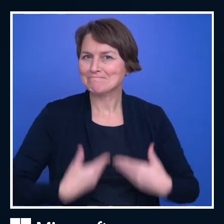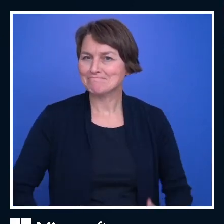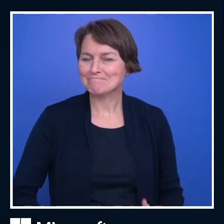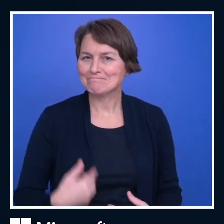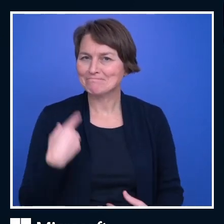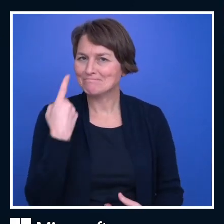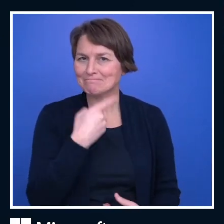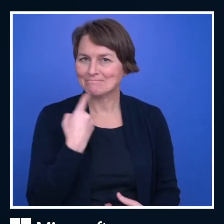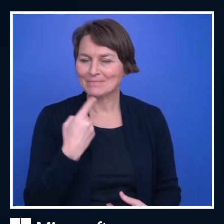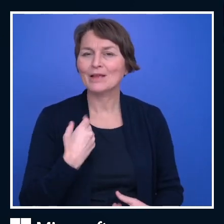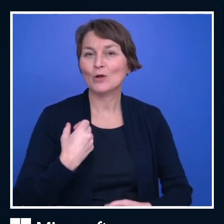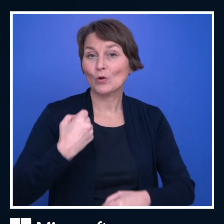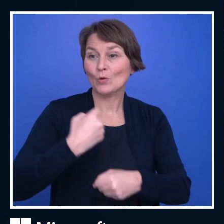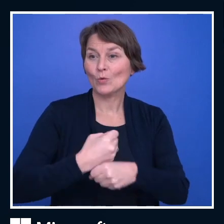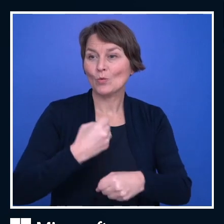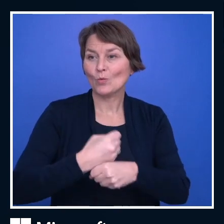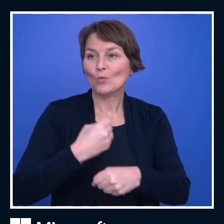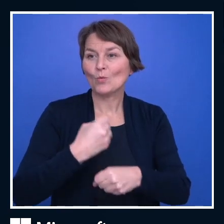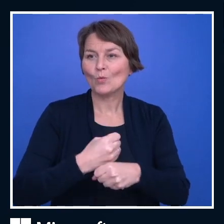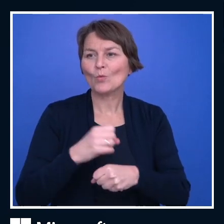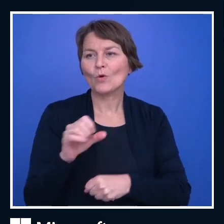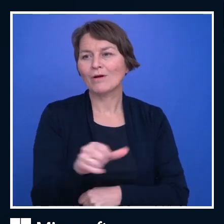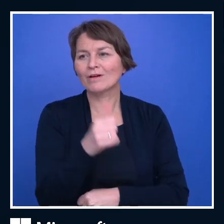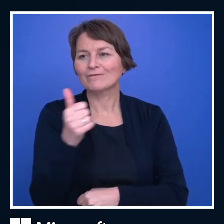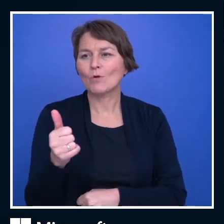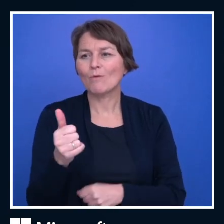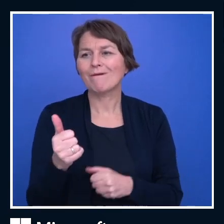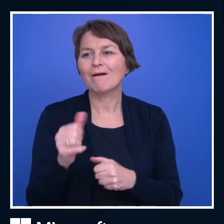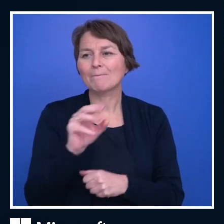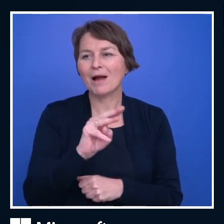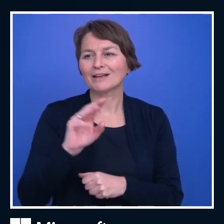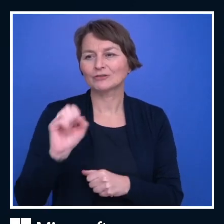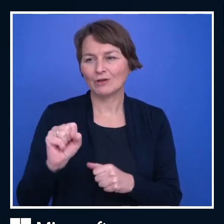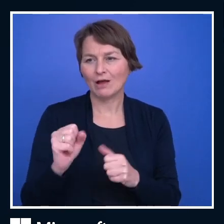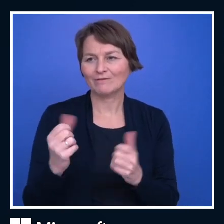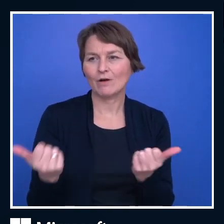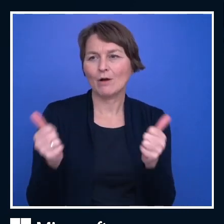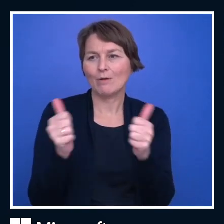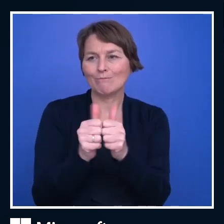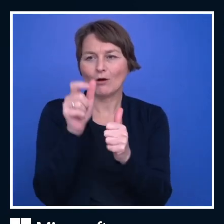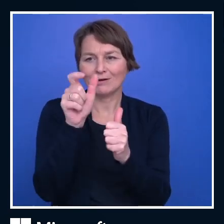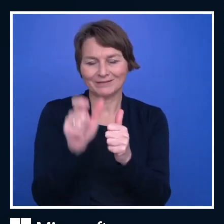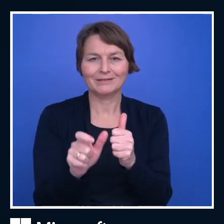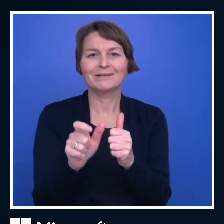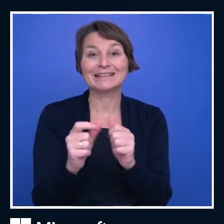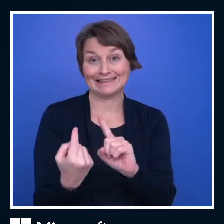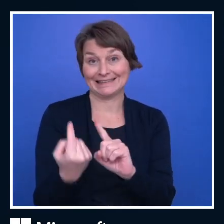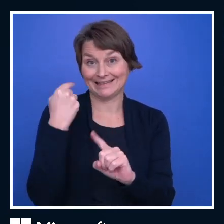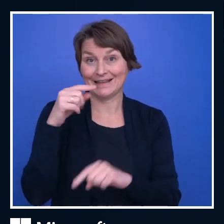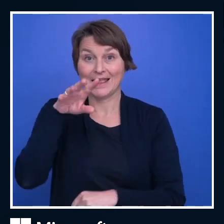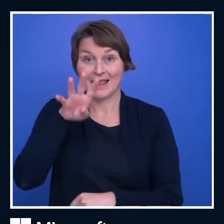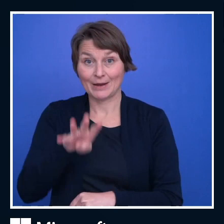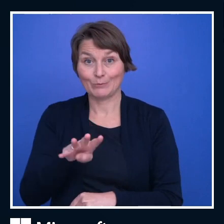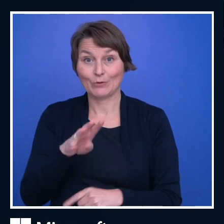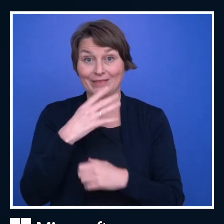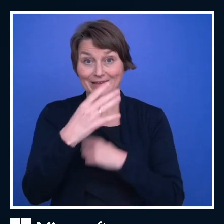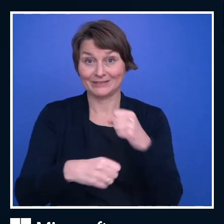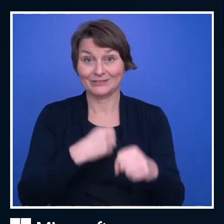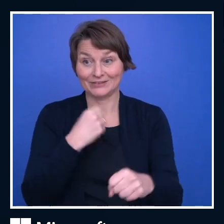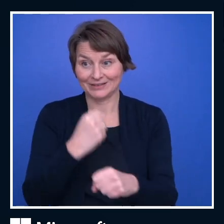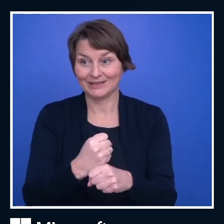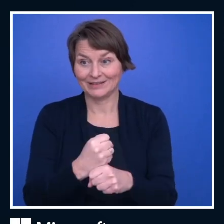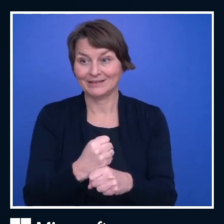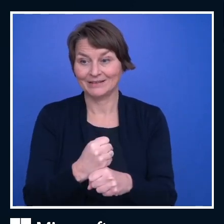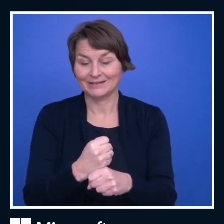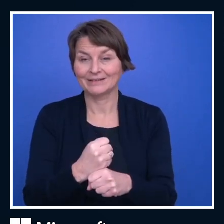which is a Microsoft AI partner. I'm a Microsoft AI MVP since April this year. And as I said, I'm one of the leaders of the global